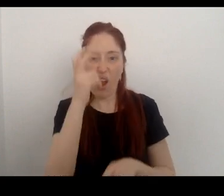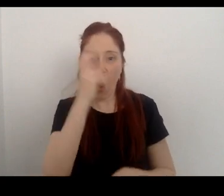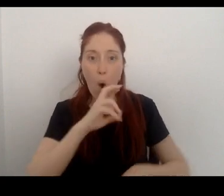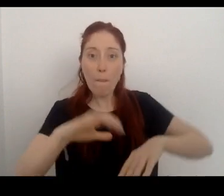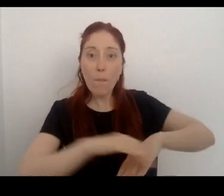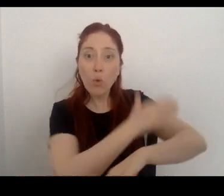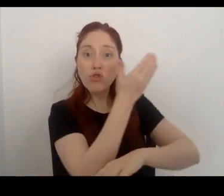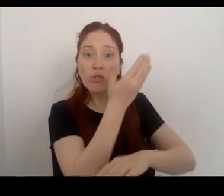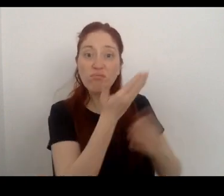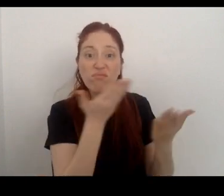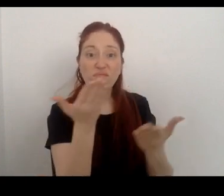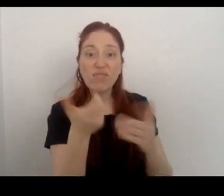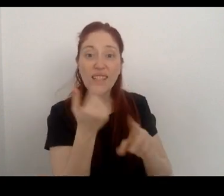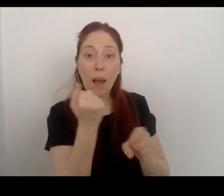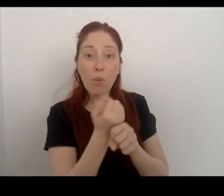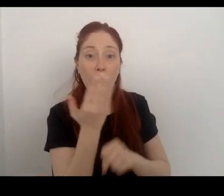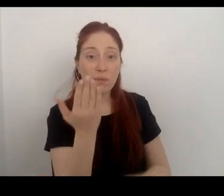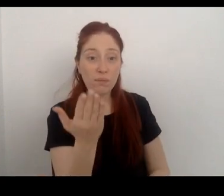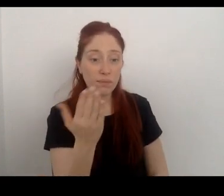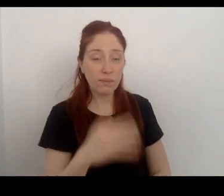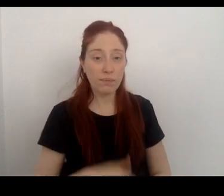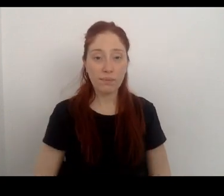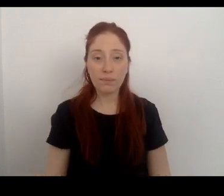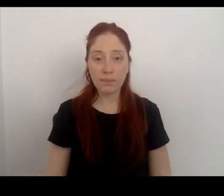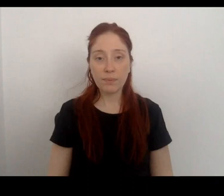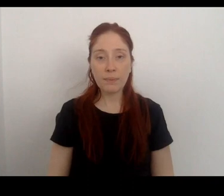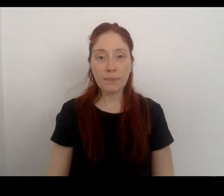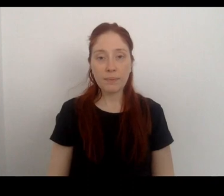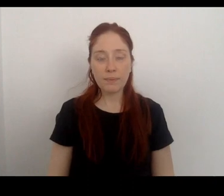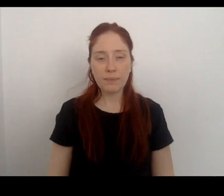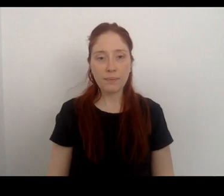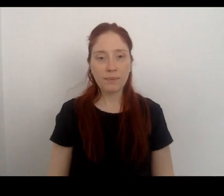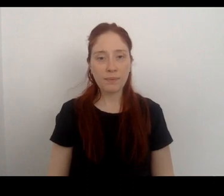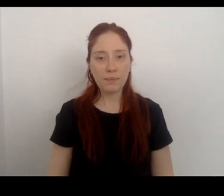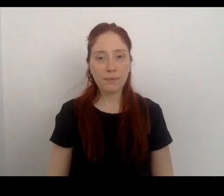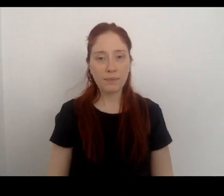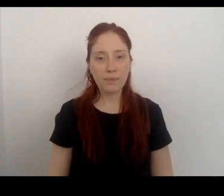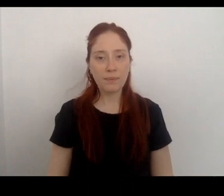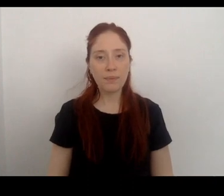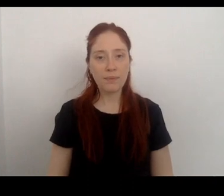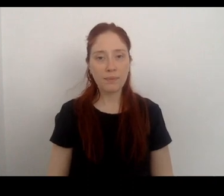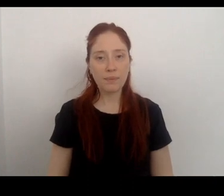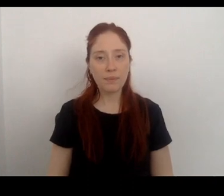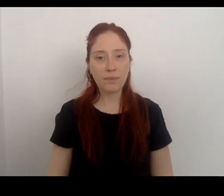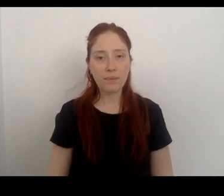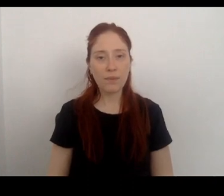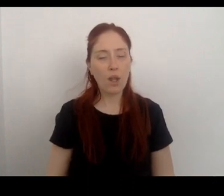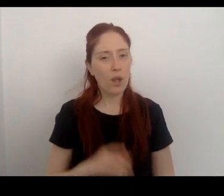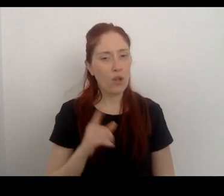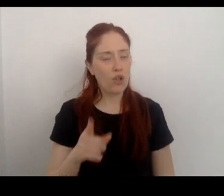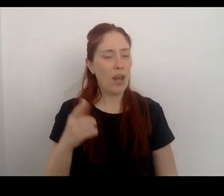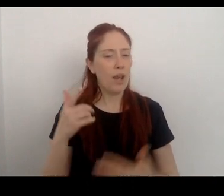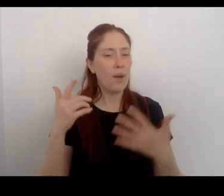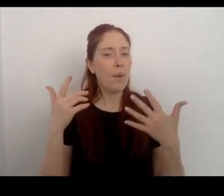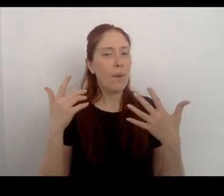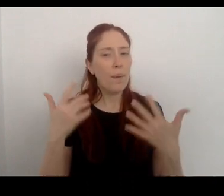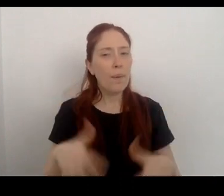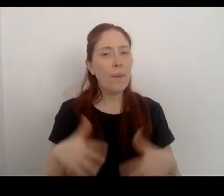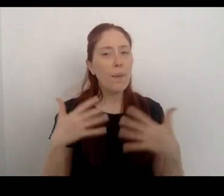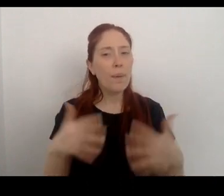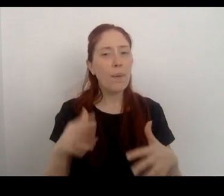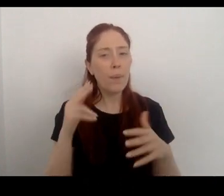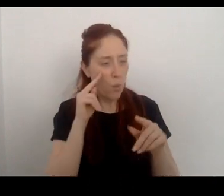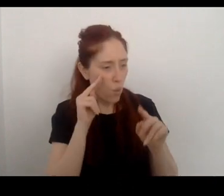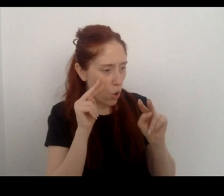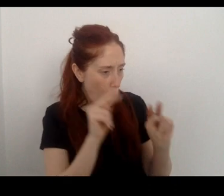things that she would go out and work in. It's a fantastic, careful study that was partly inspired by the